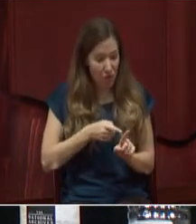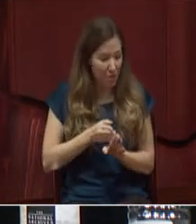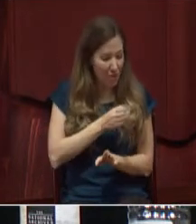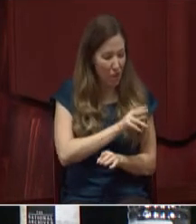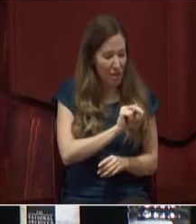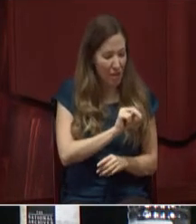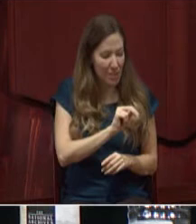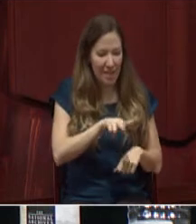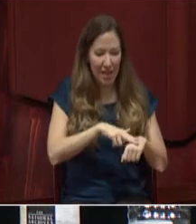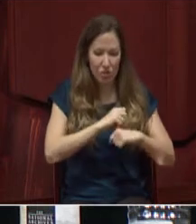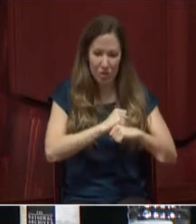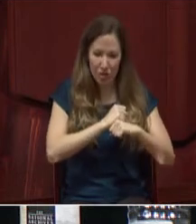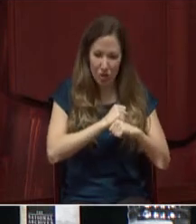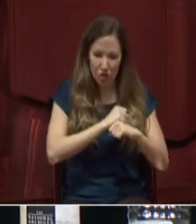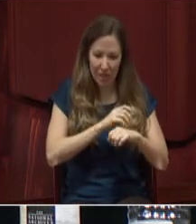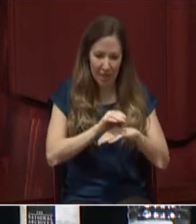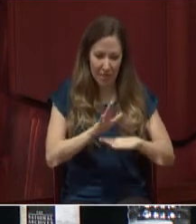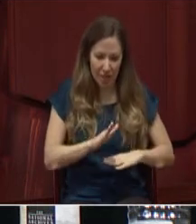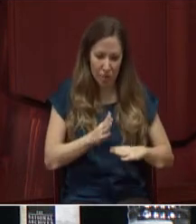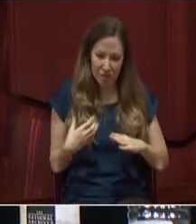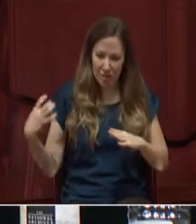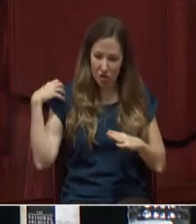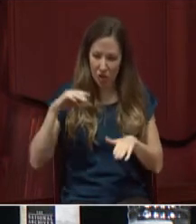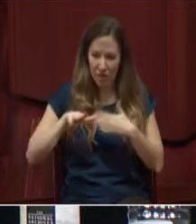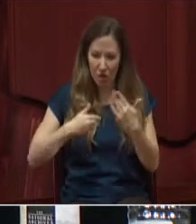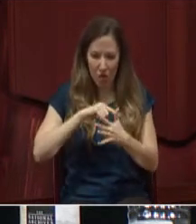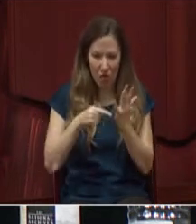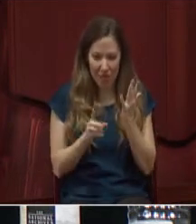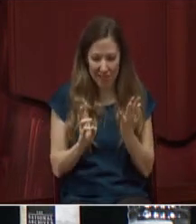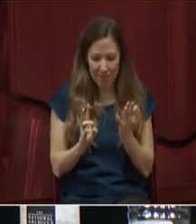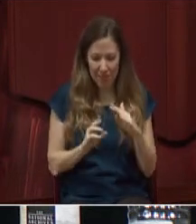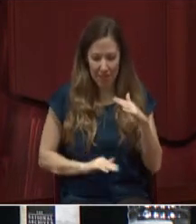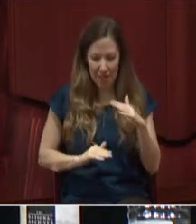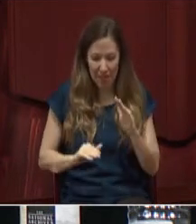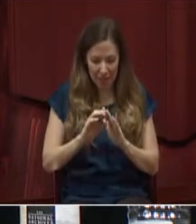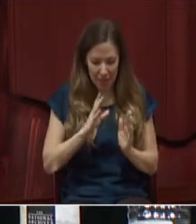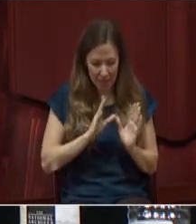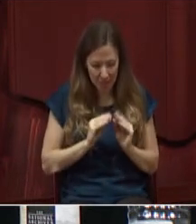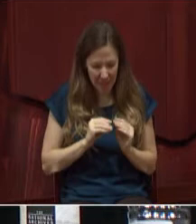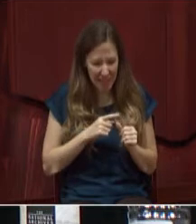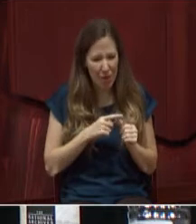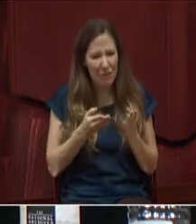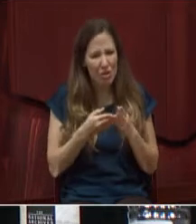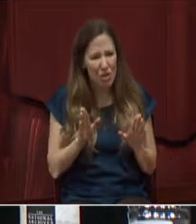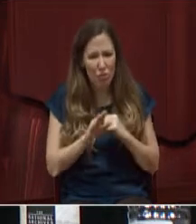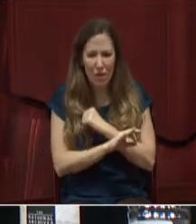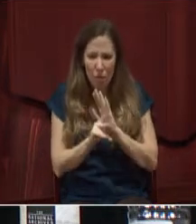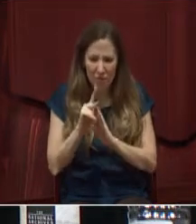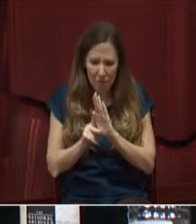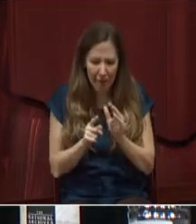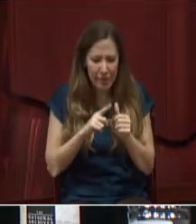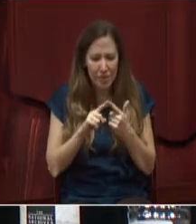There were 6 basic committees, one for general foreign policy problems, one for a crisis that it would